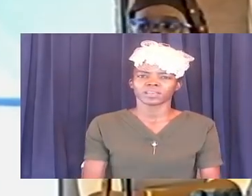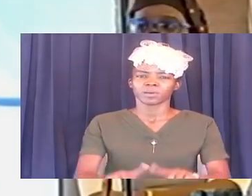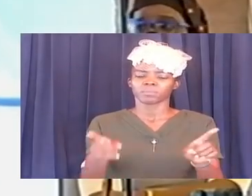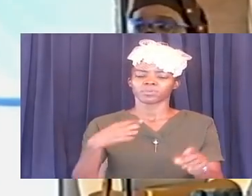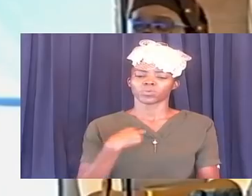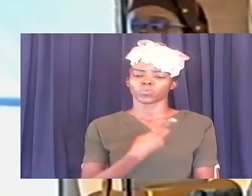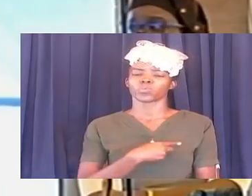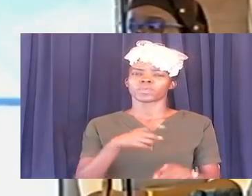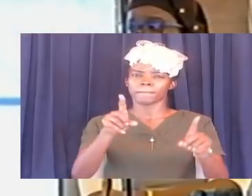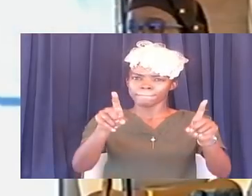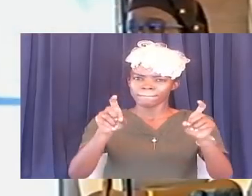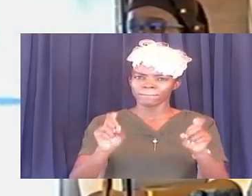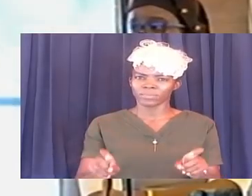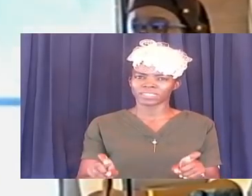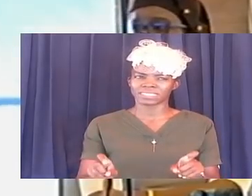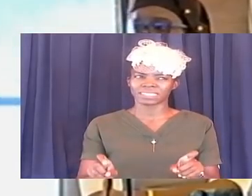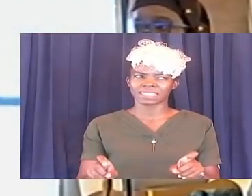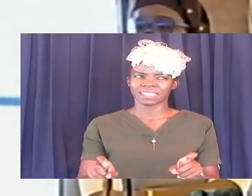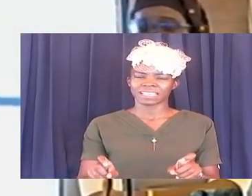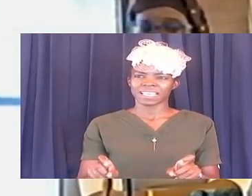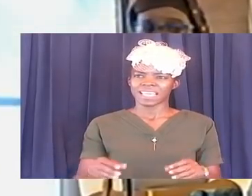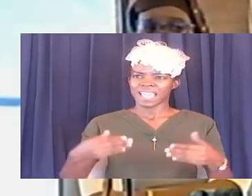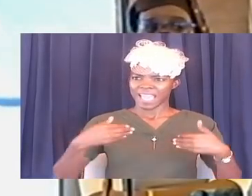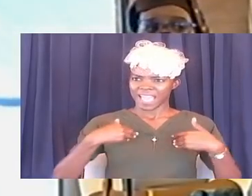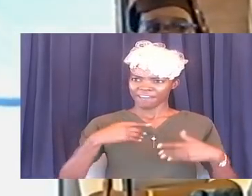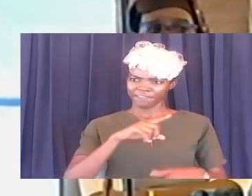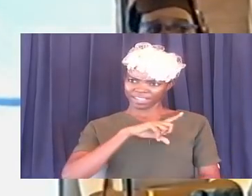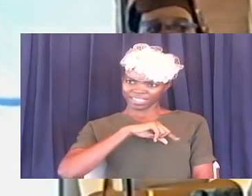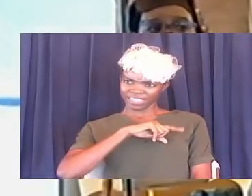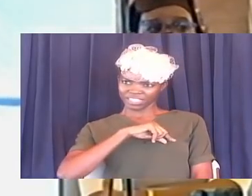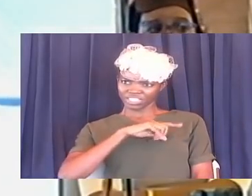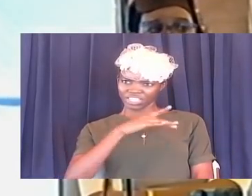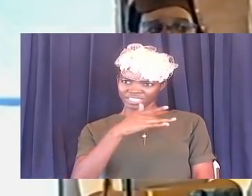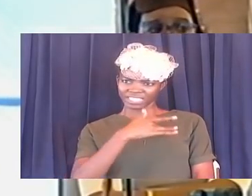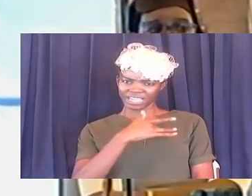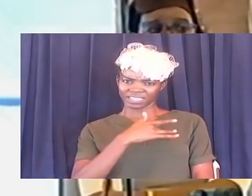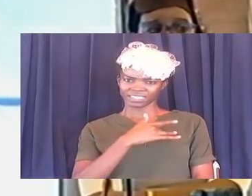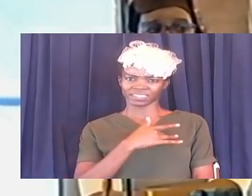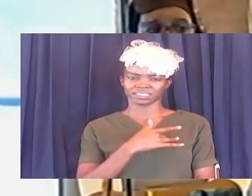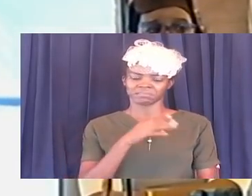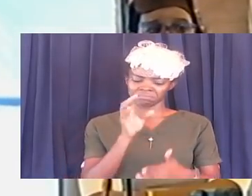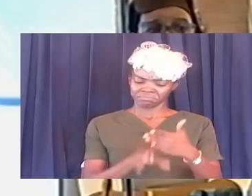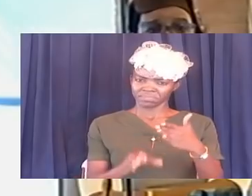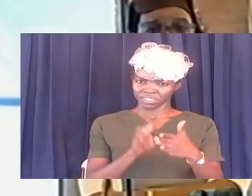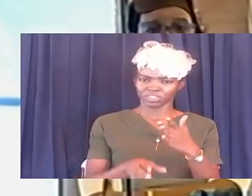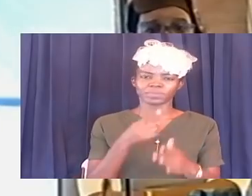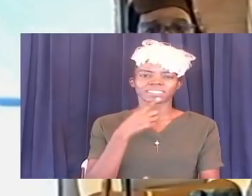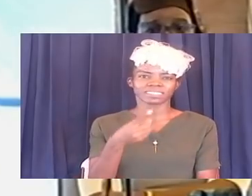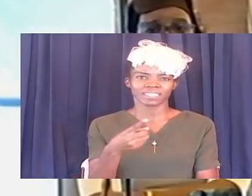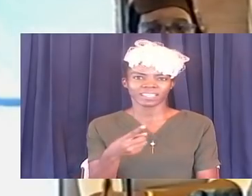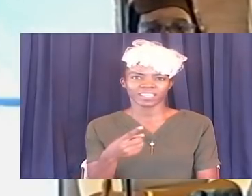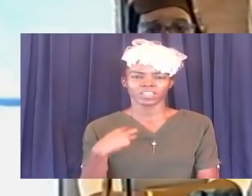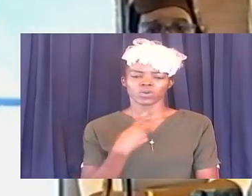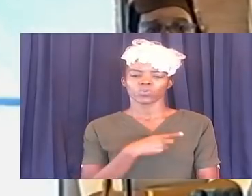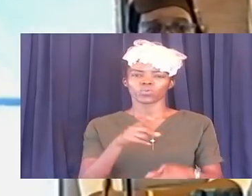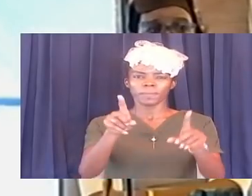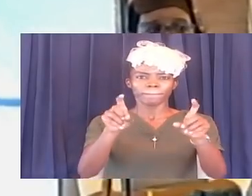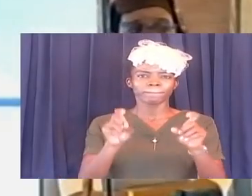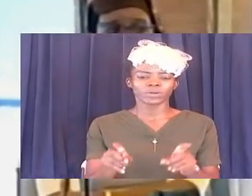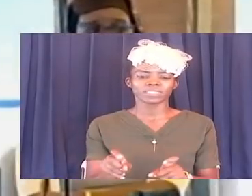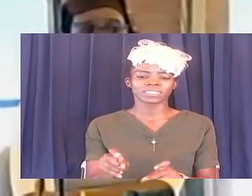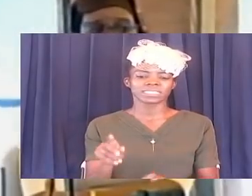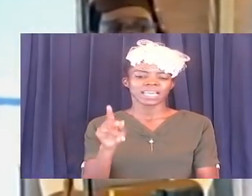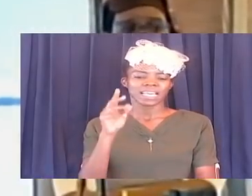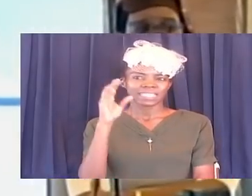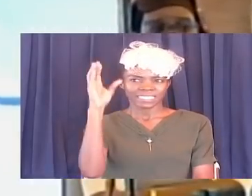have a contrite heart. Praise the Lord. The scripture says that we ought to seek ye first